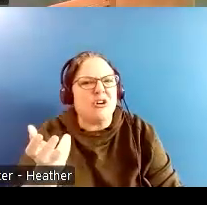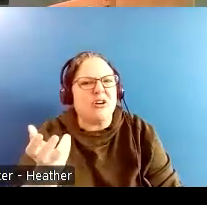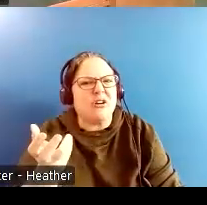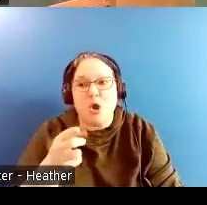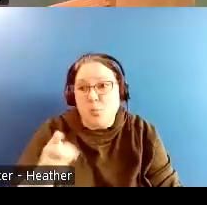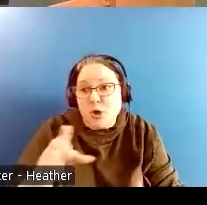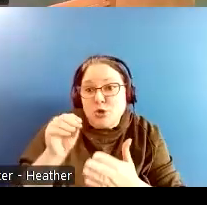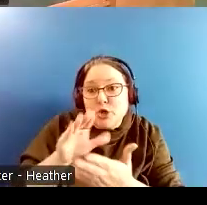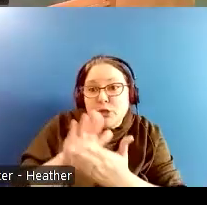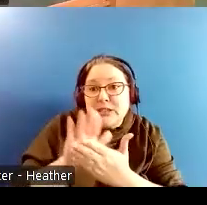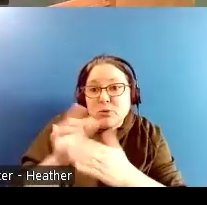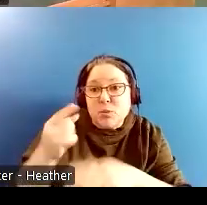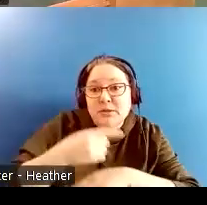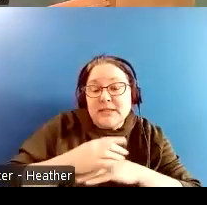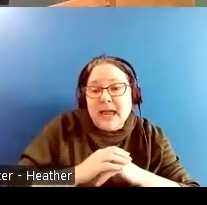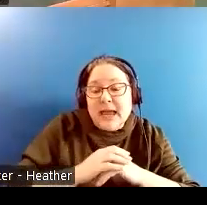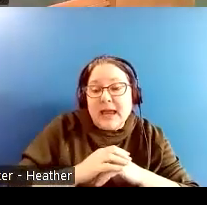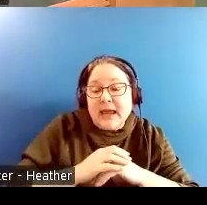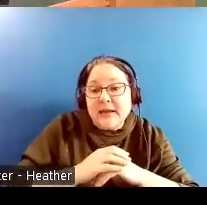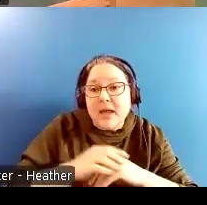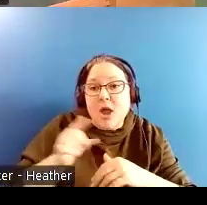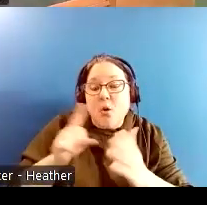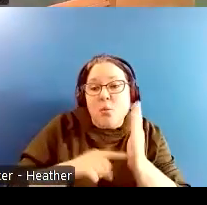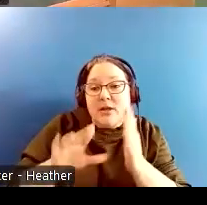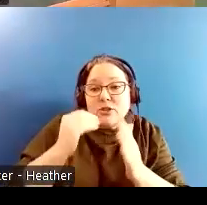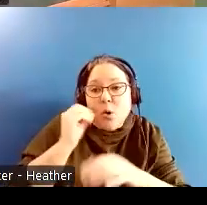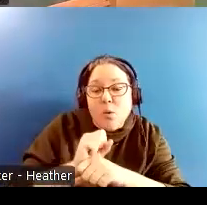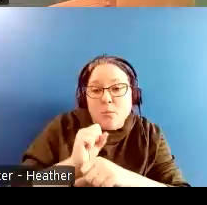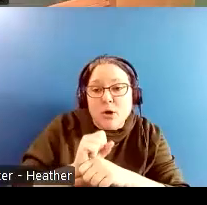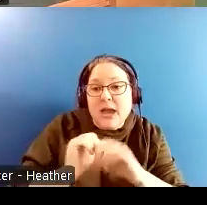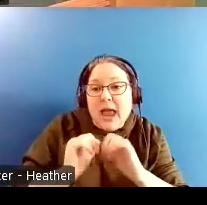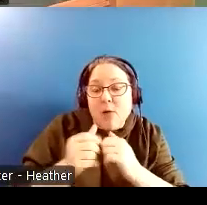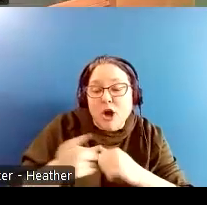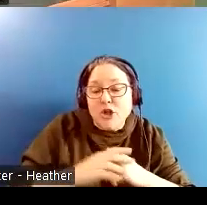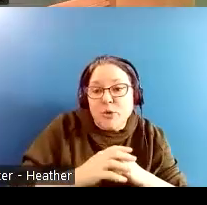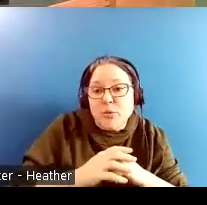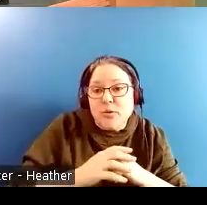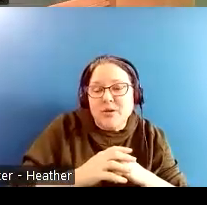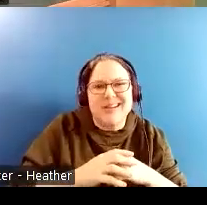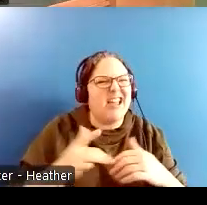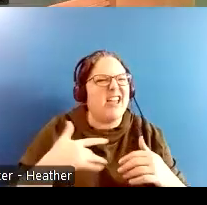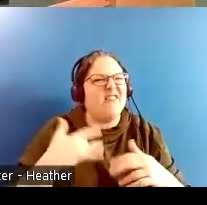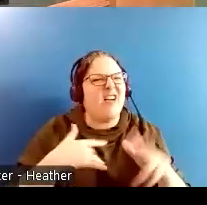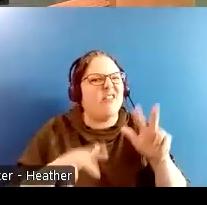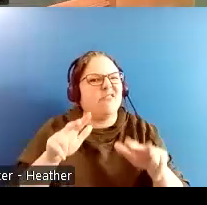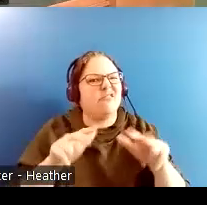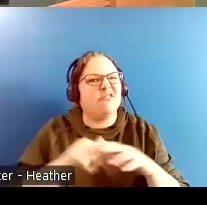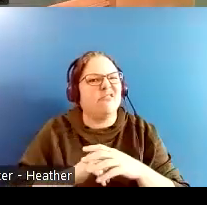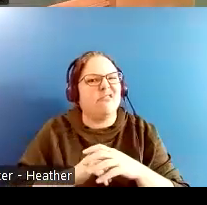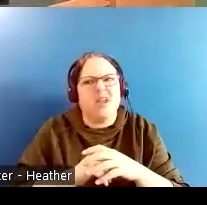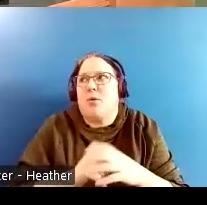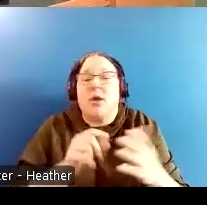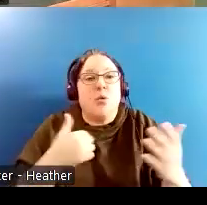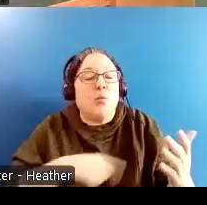school today? Whatever, what kind of homework you have and how you doing. So we really didn't know if patients did